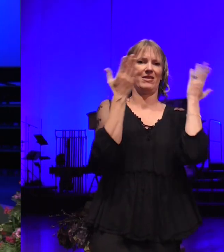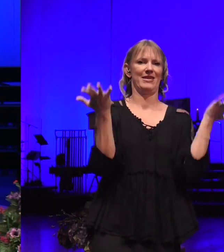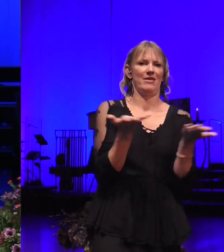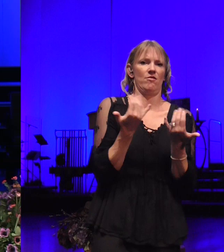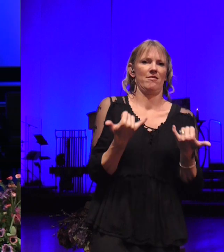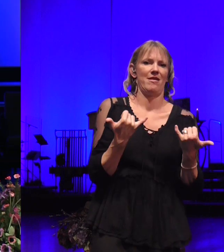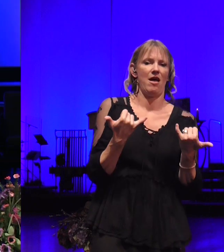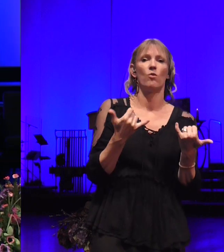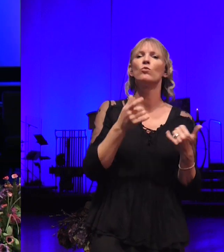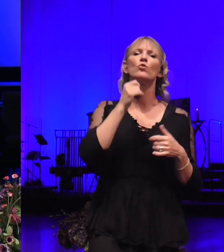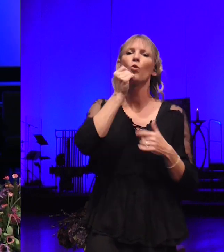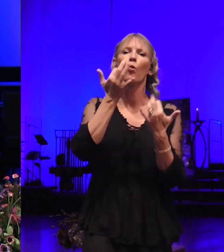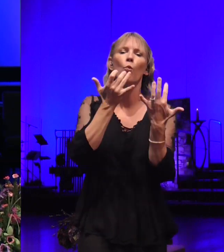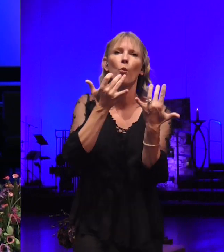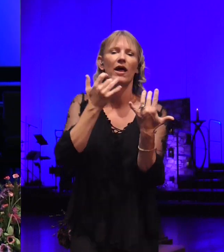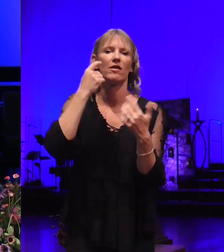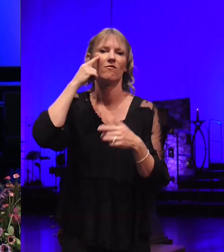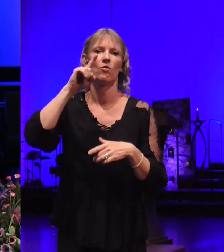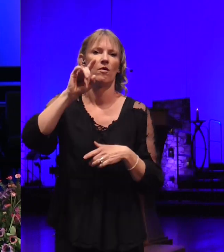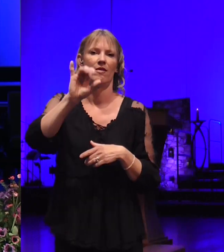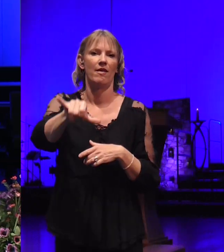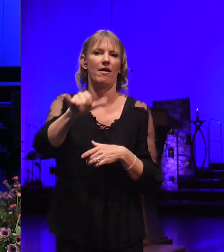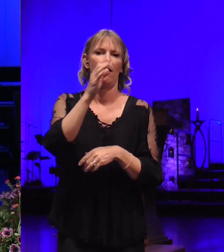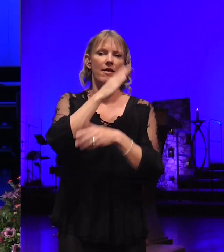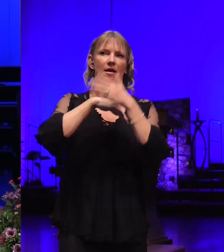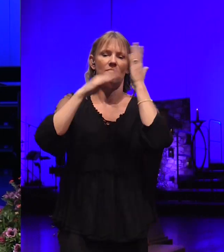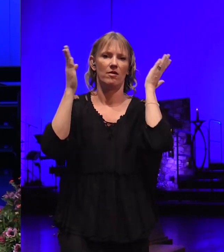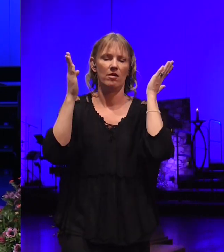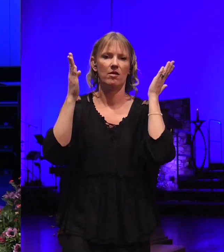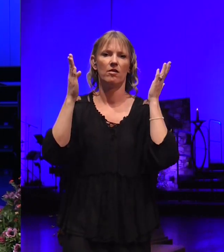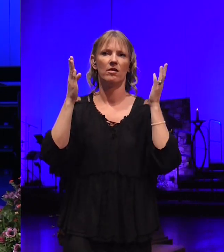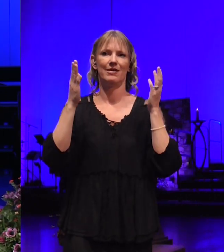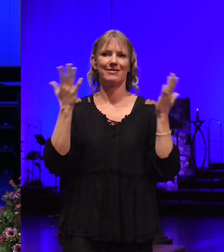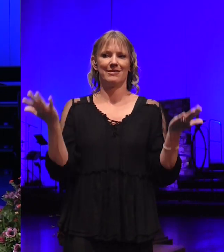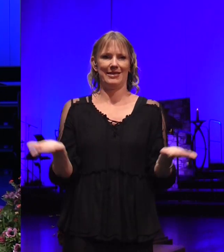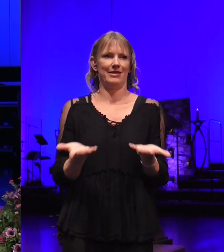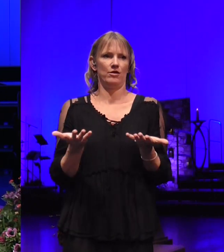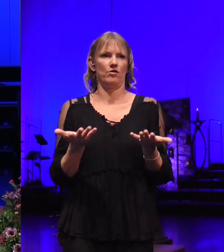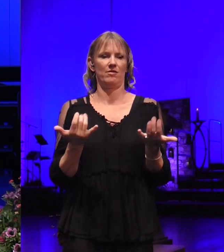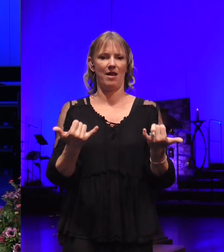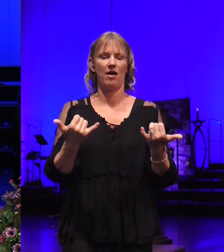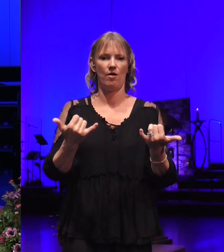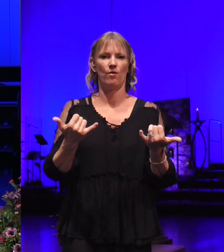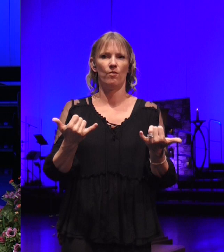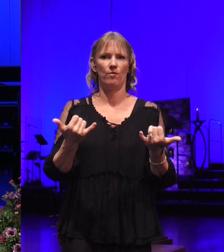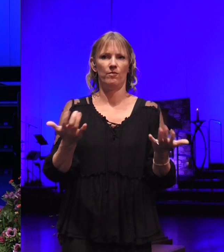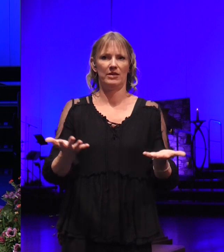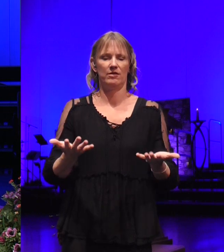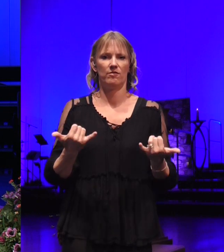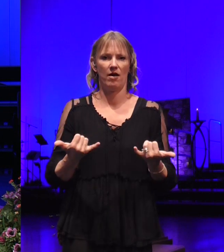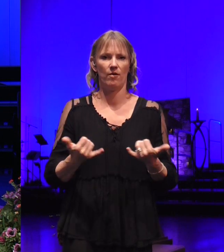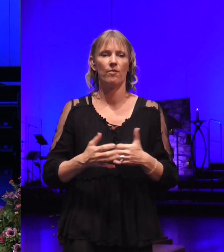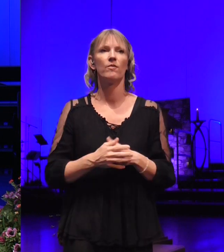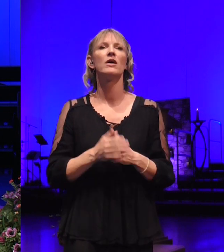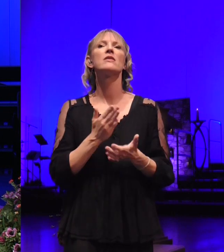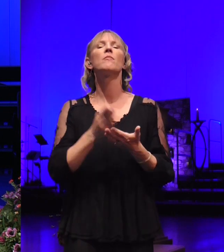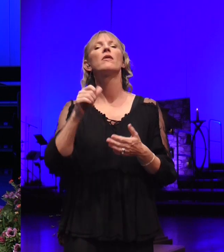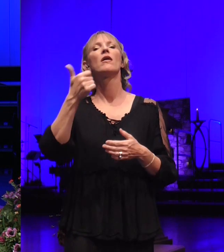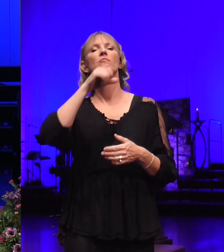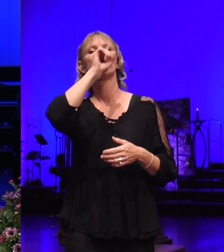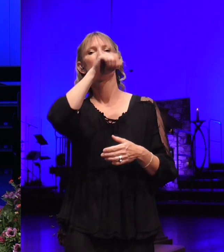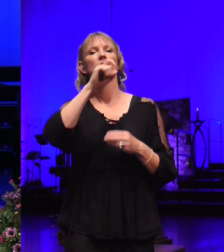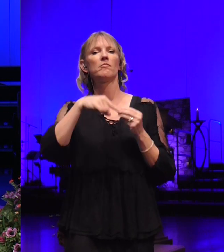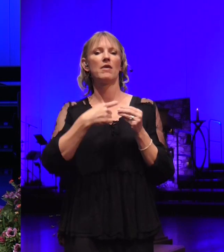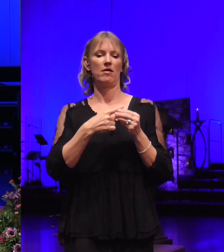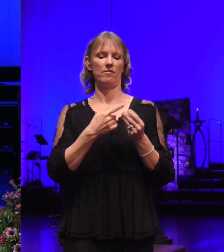to wait for tomorrow. It's something present in your right here and your right now. Something else I love about